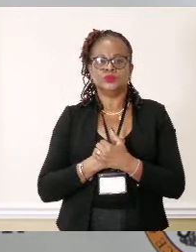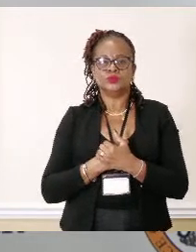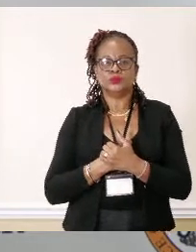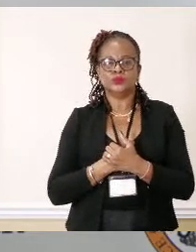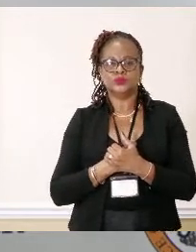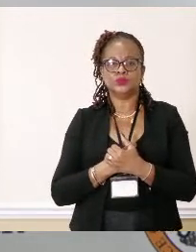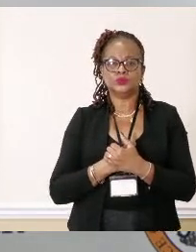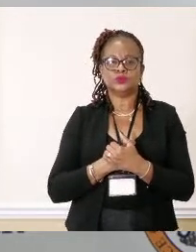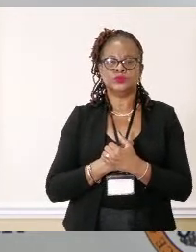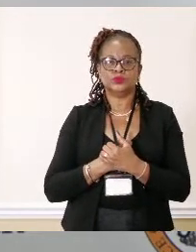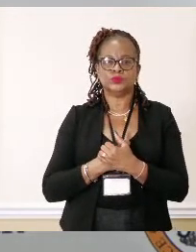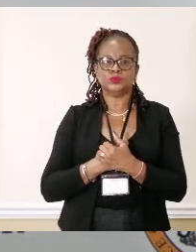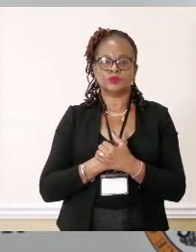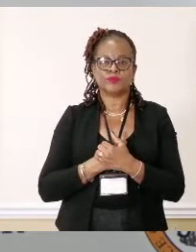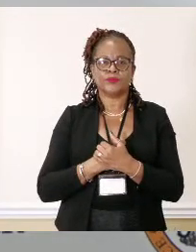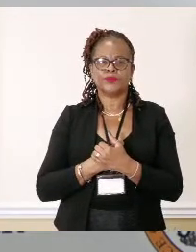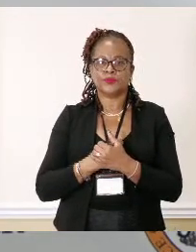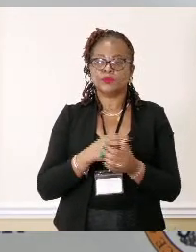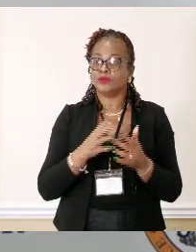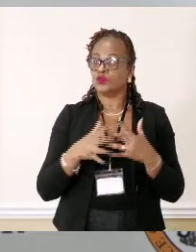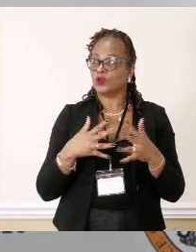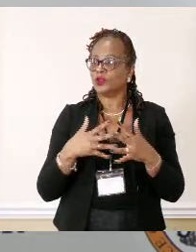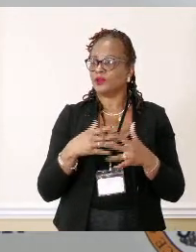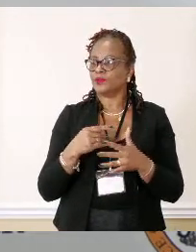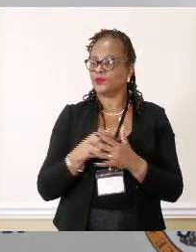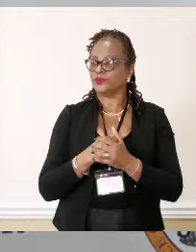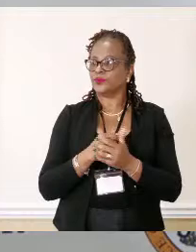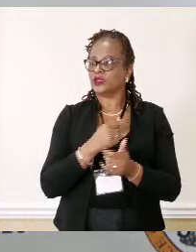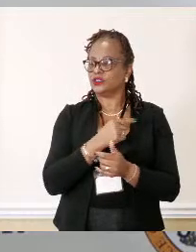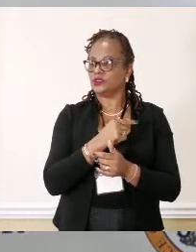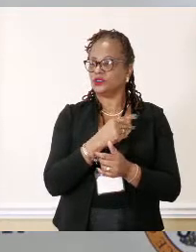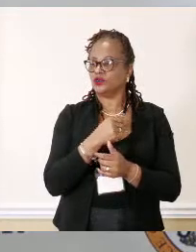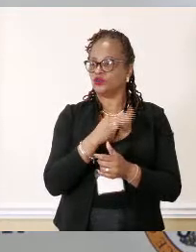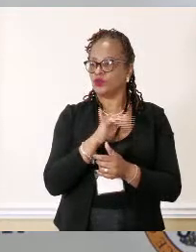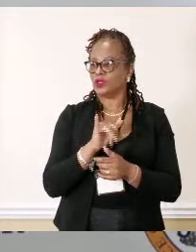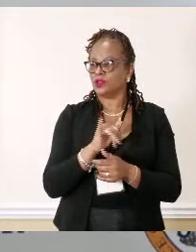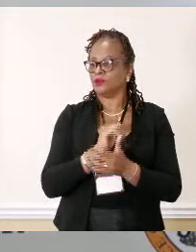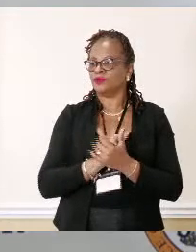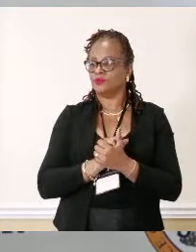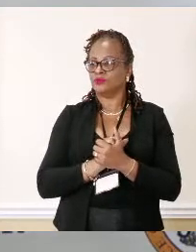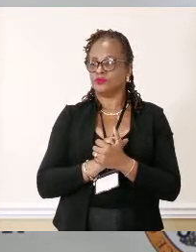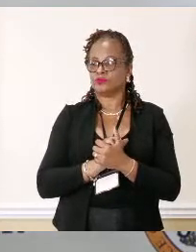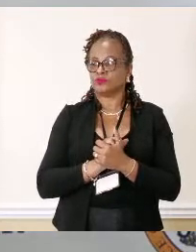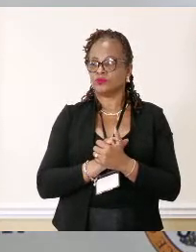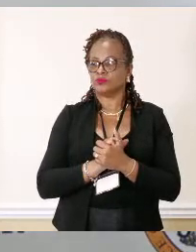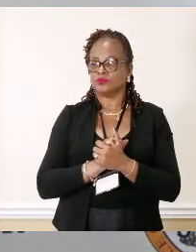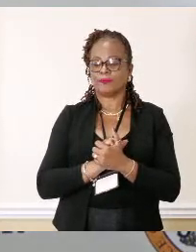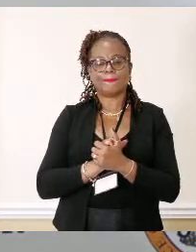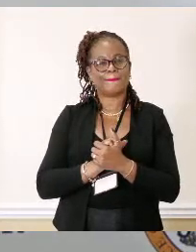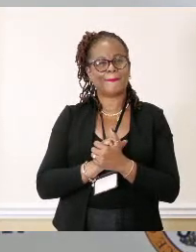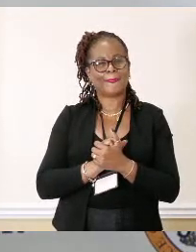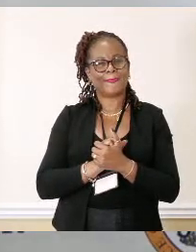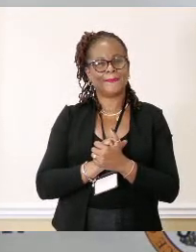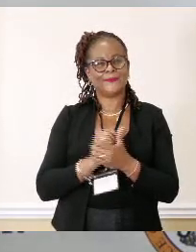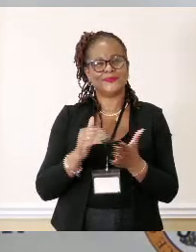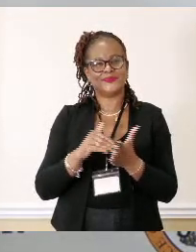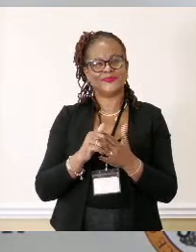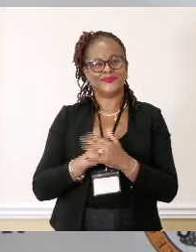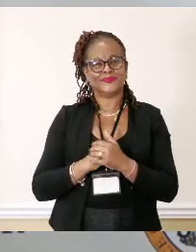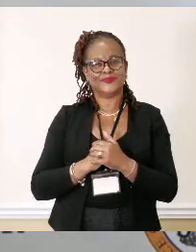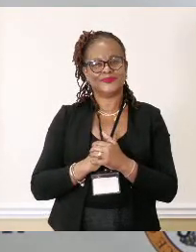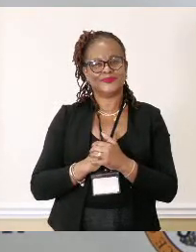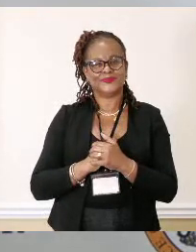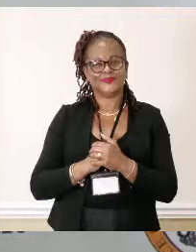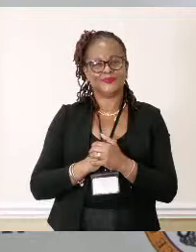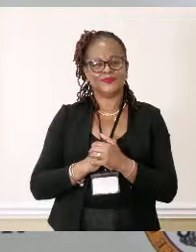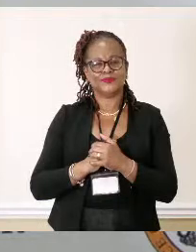Okay, Ms. Gray, Jillian Gray, please. Your second question. Hello again. Uh-huh. Thank you